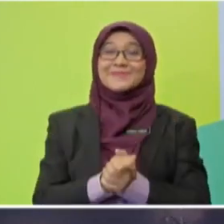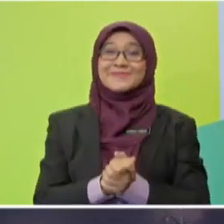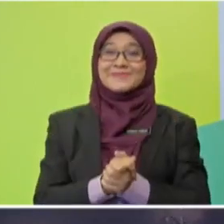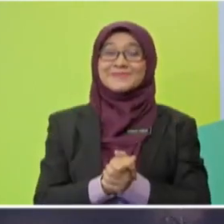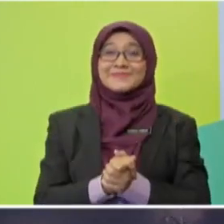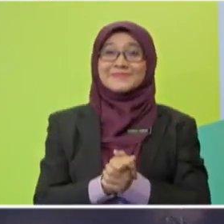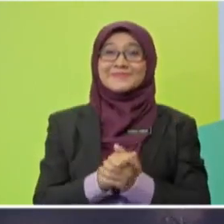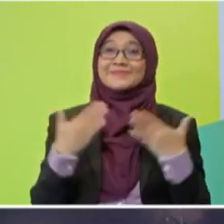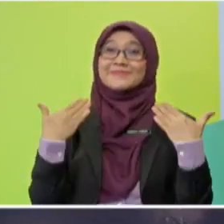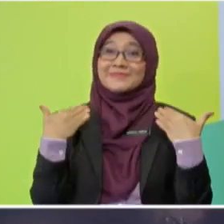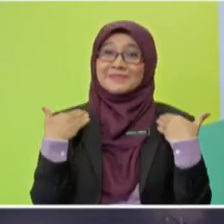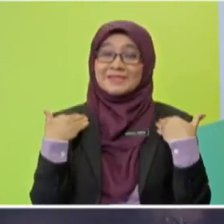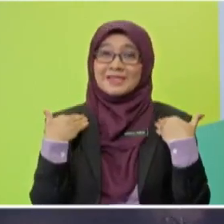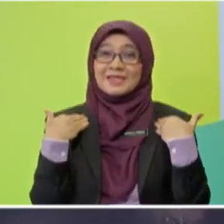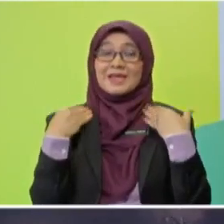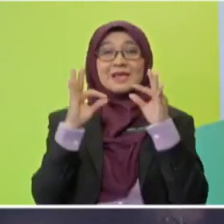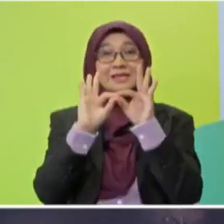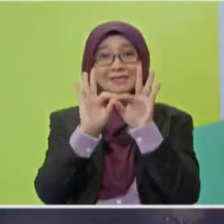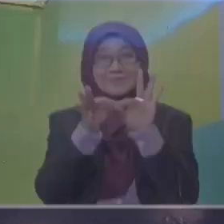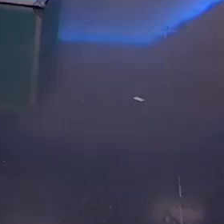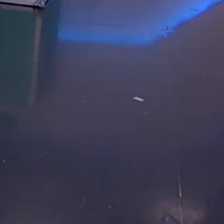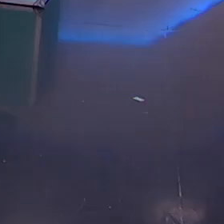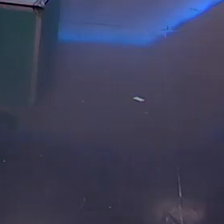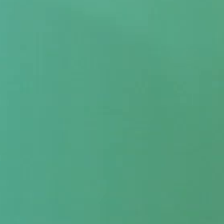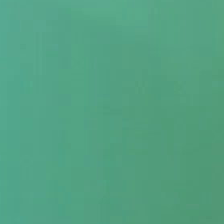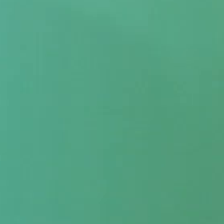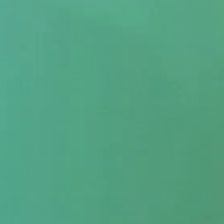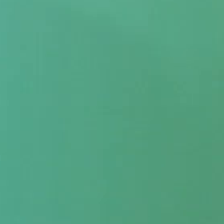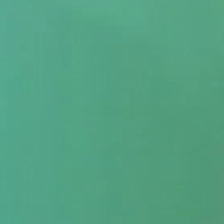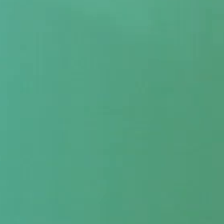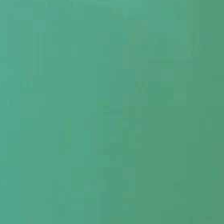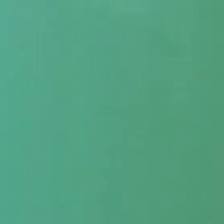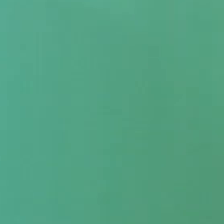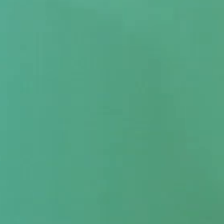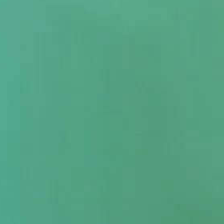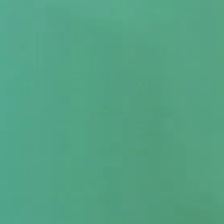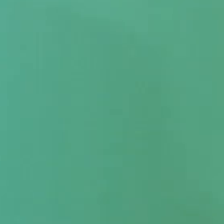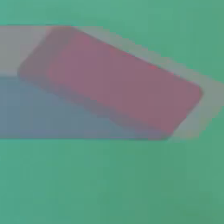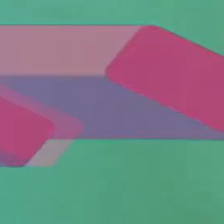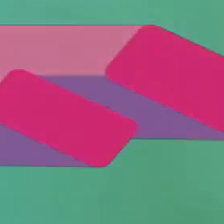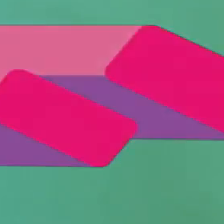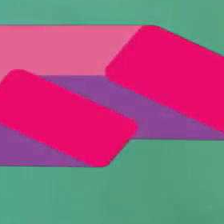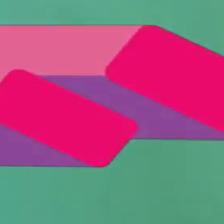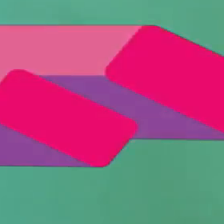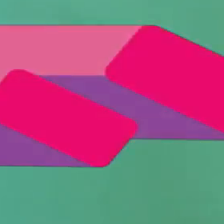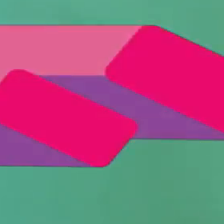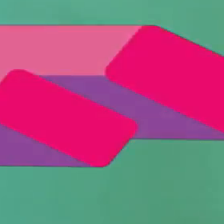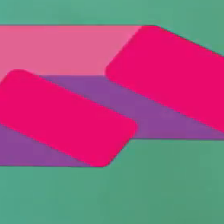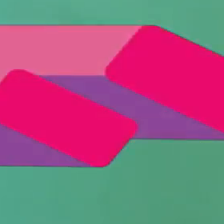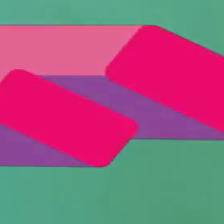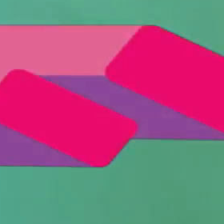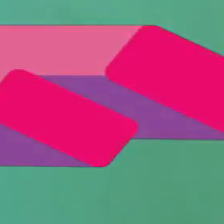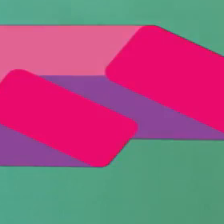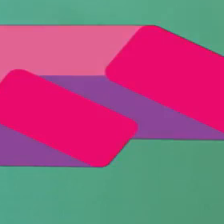with us. We also have our sign language interpreter, which is Teacher Fatih. How are you, Teacher Fatih?